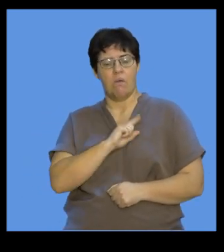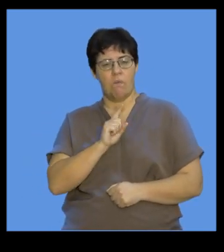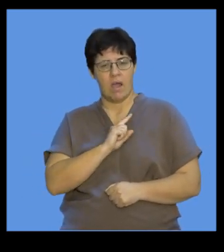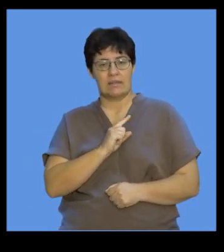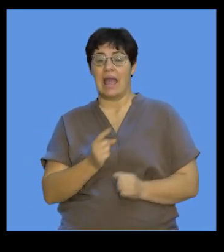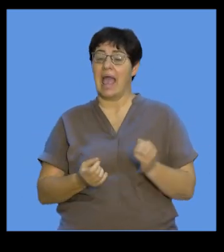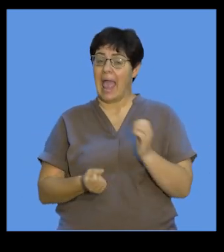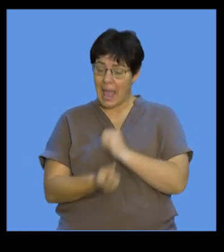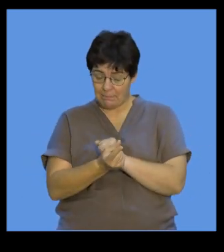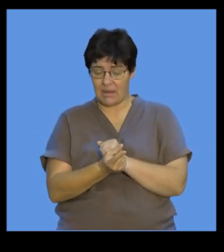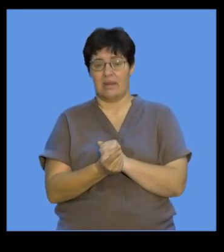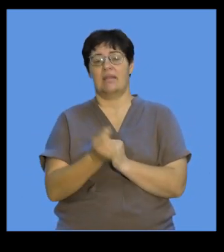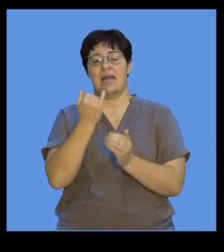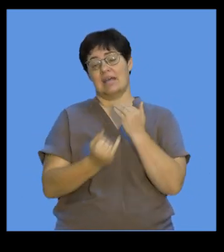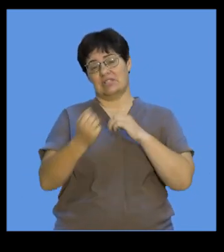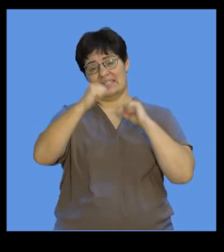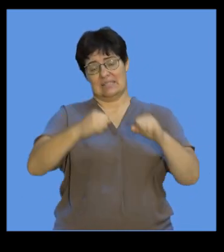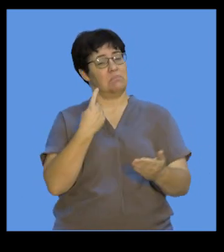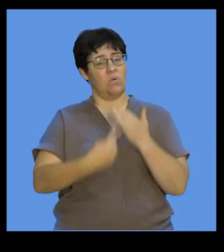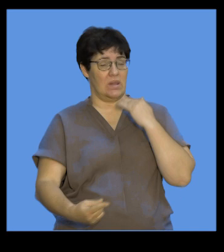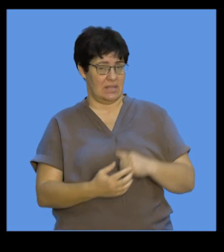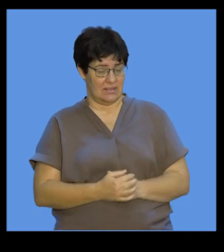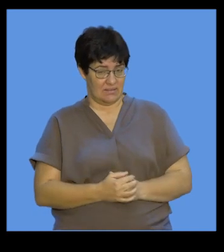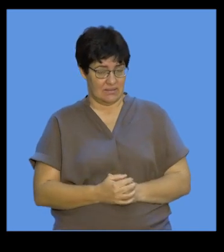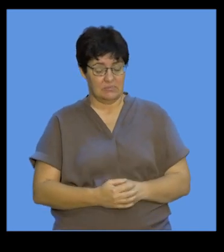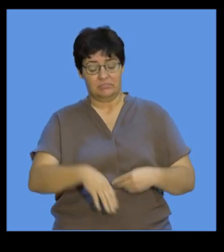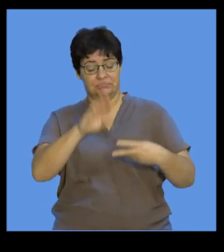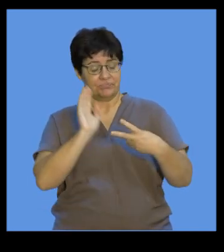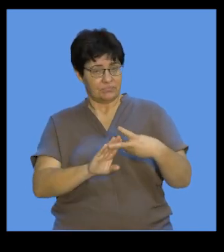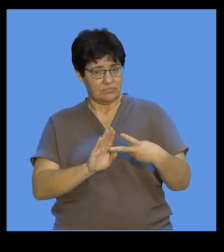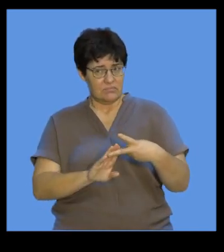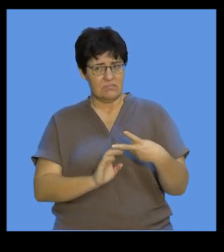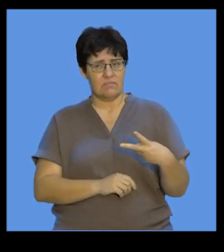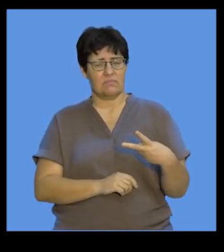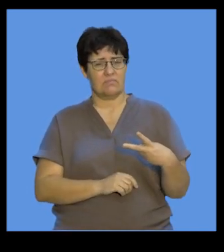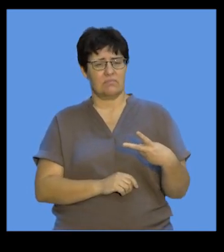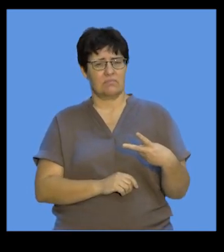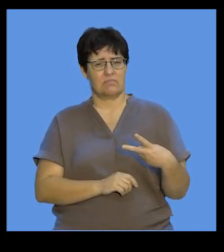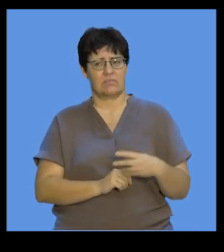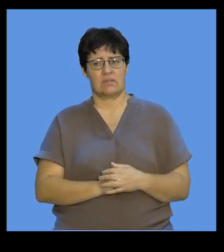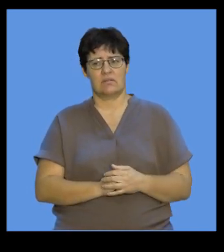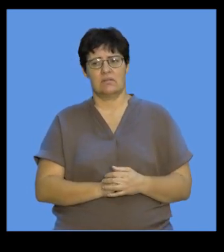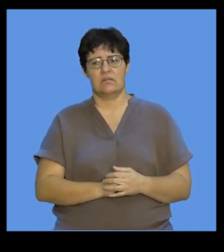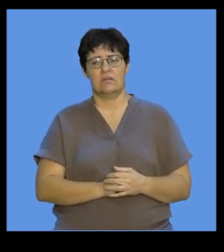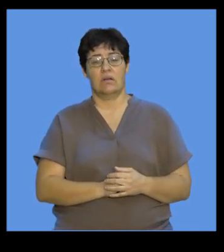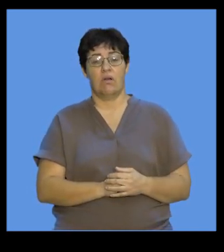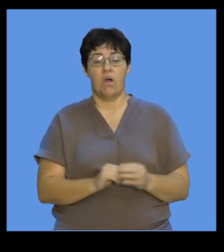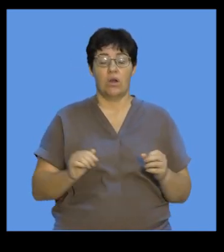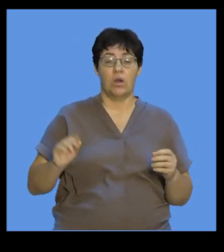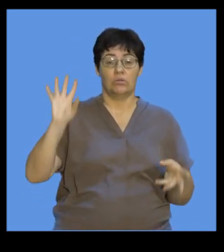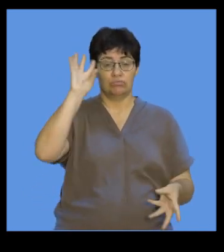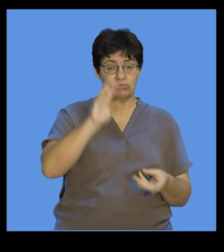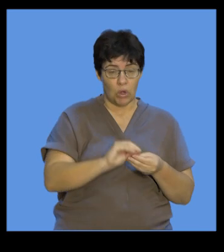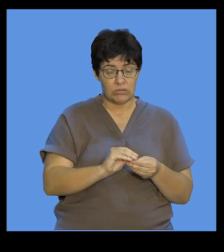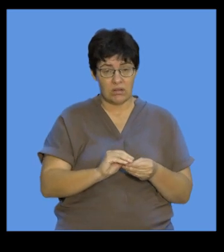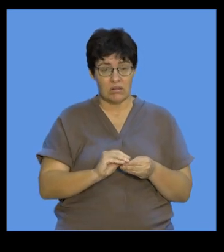in an isolated system. We then need to talk about what do we mean when total